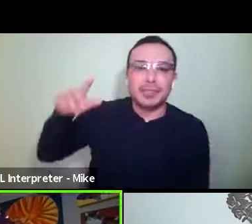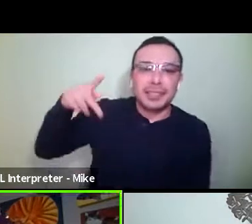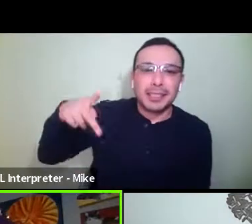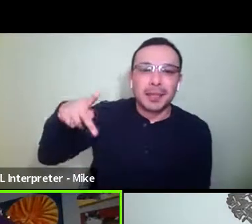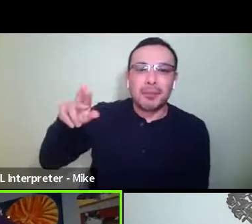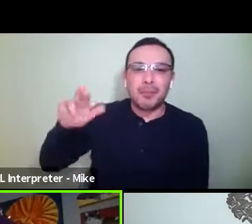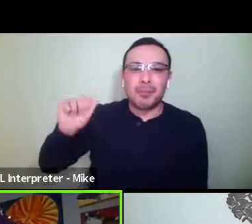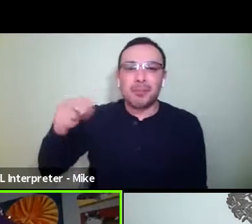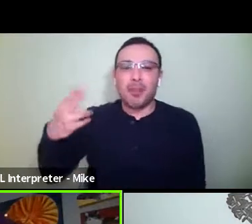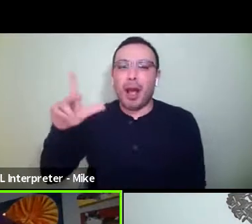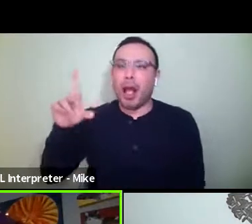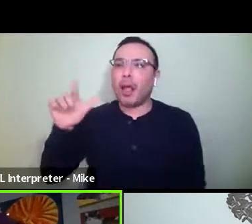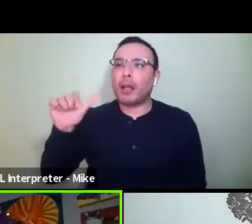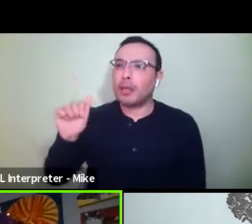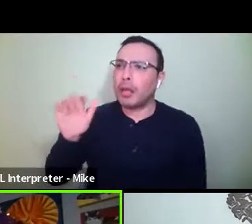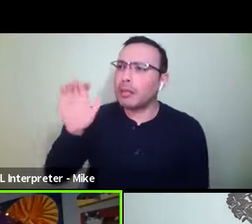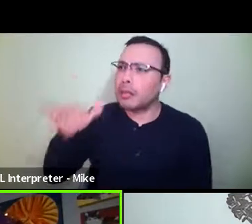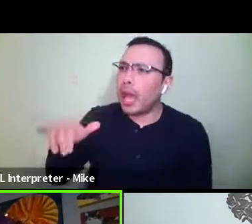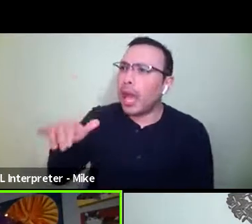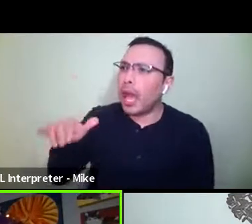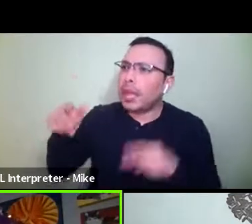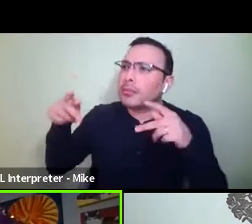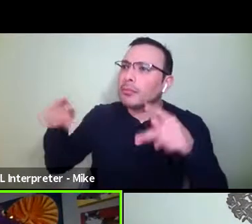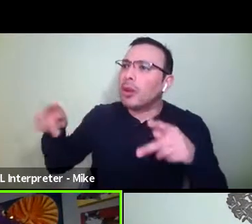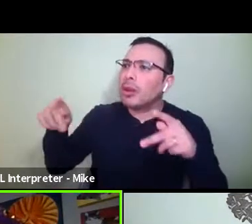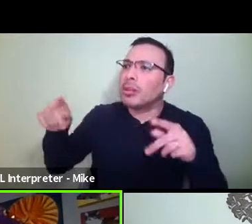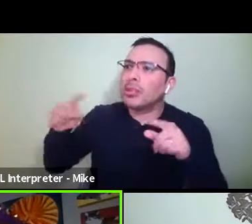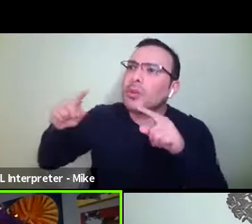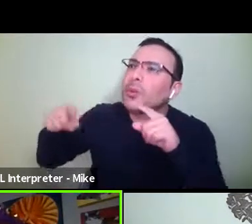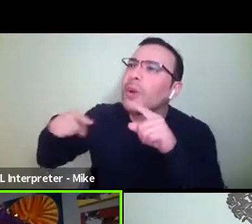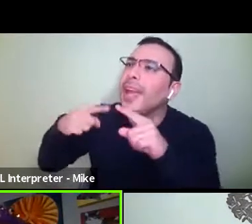getting invited. Tomorrow.